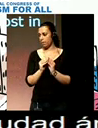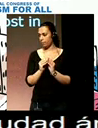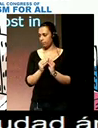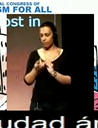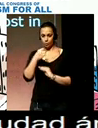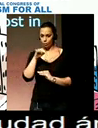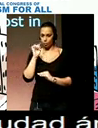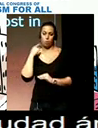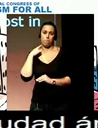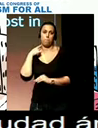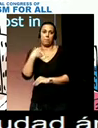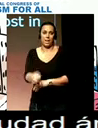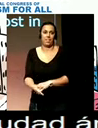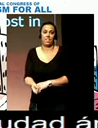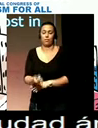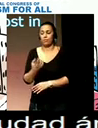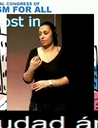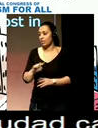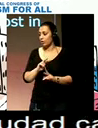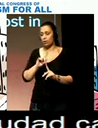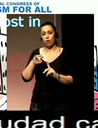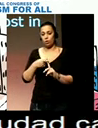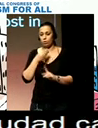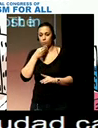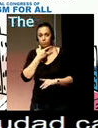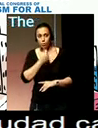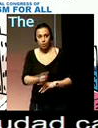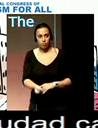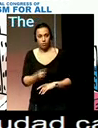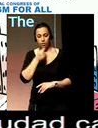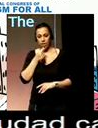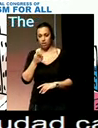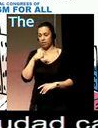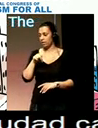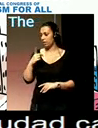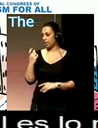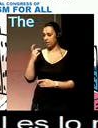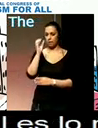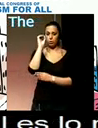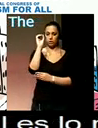it's exactly the same. We get lost. And the solution is very easy. It's just